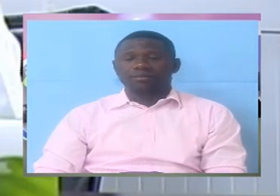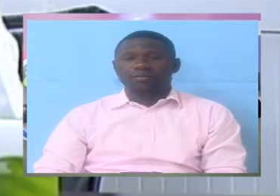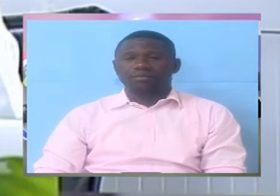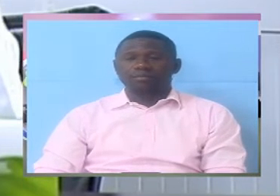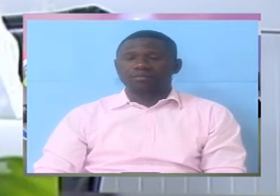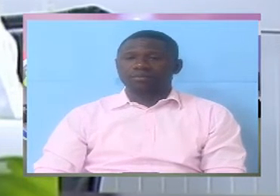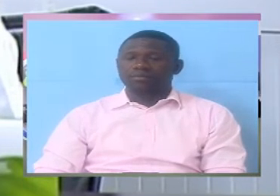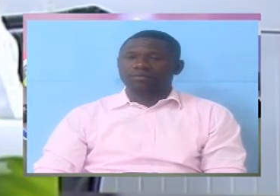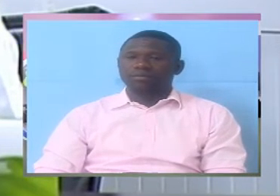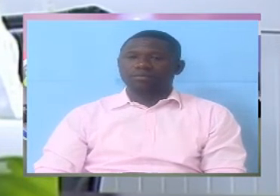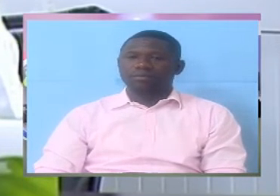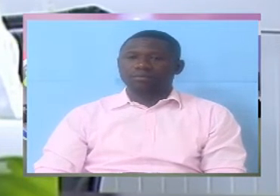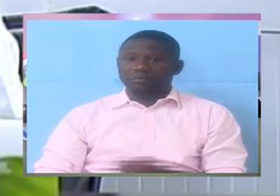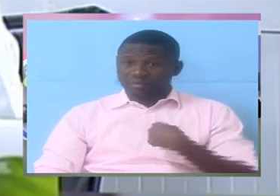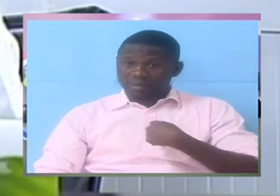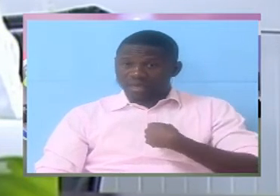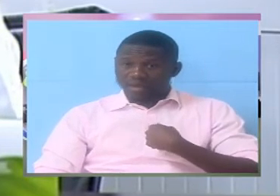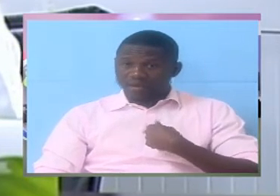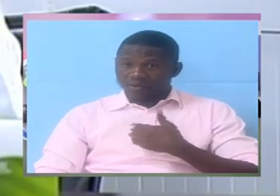Am I?